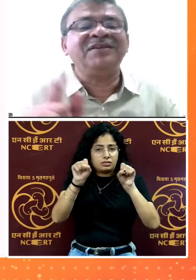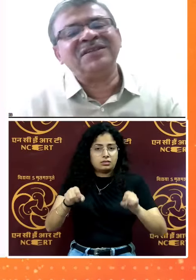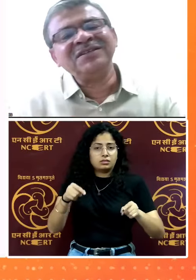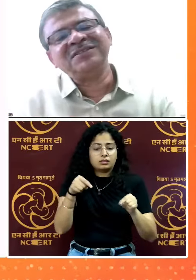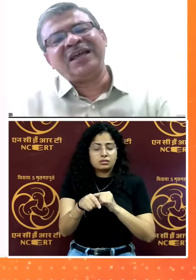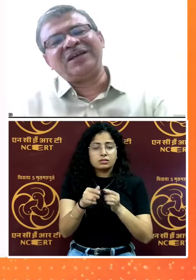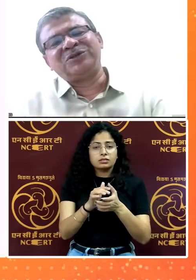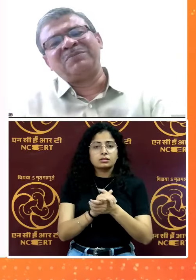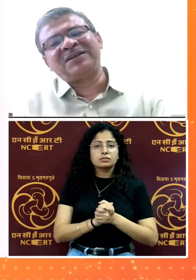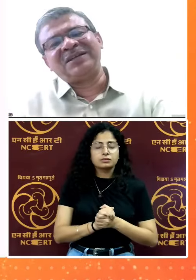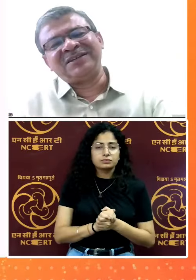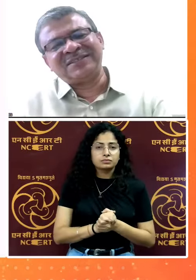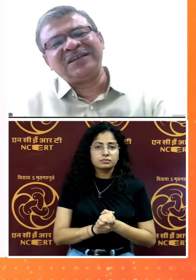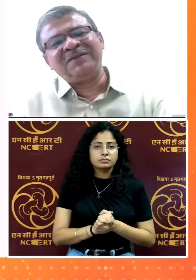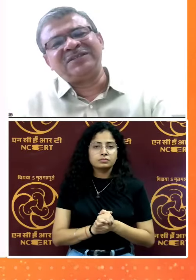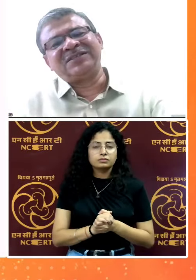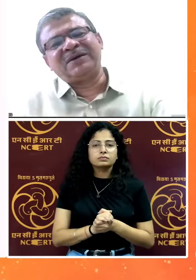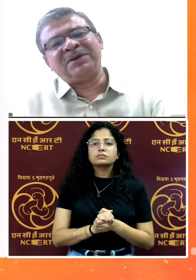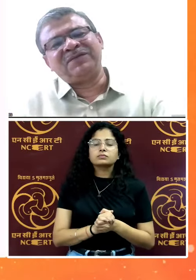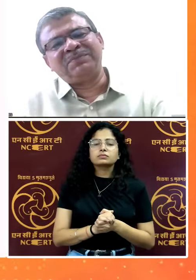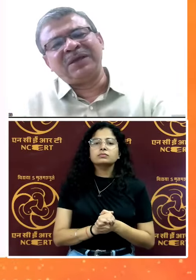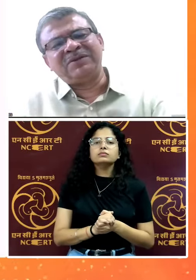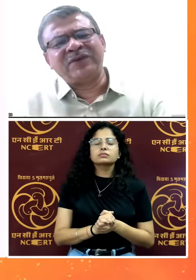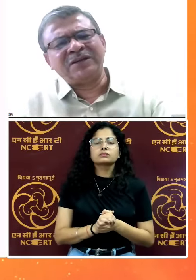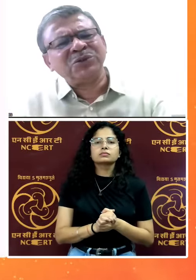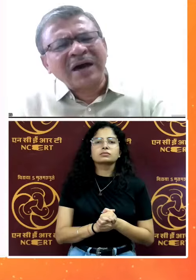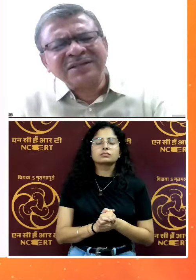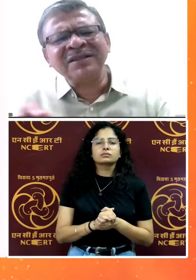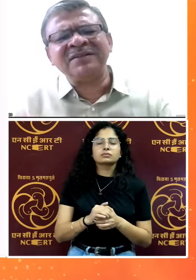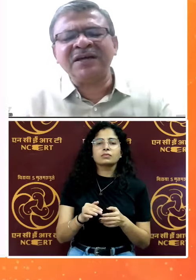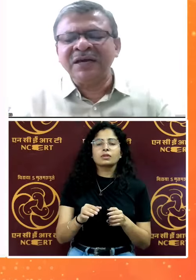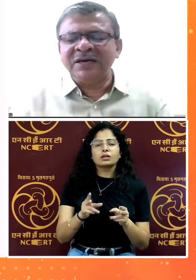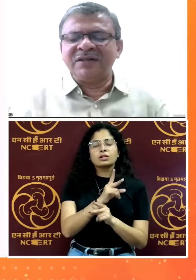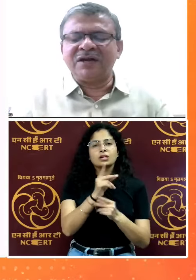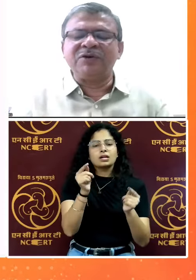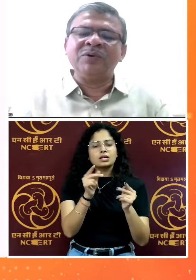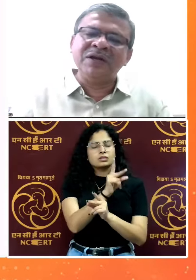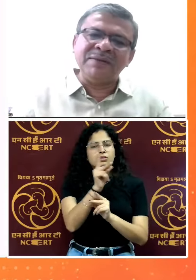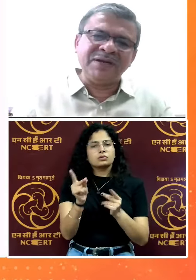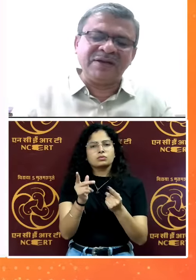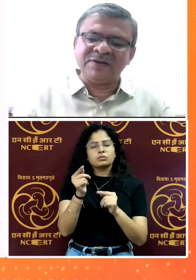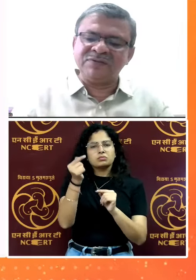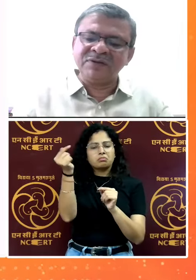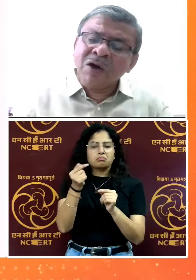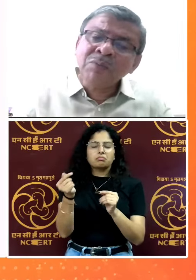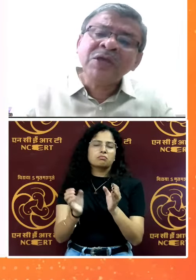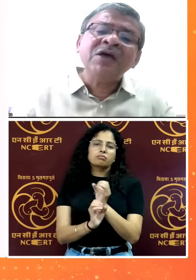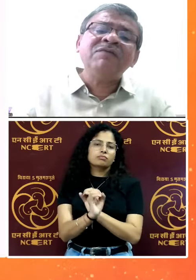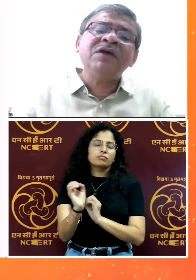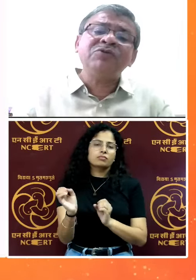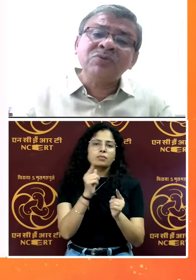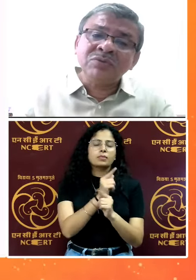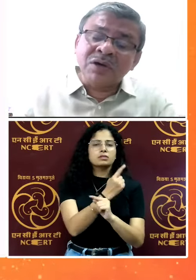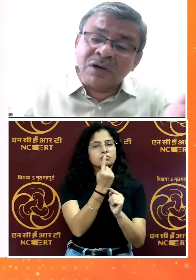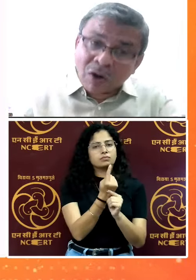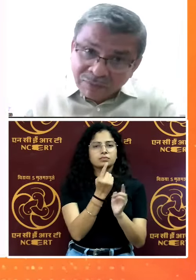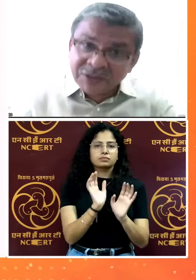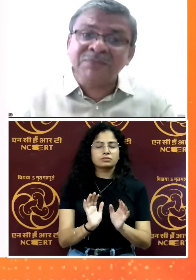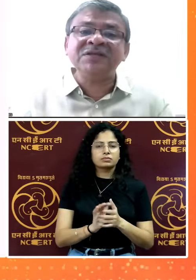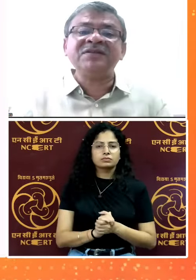with this electromagnetic signal which is coming from the amplifier. So other than that, there are no limitations. Now,